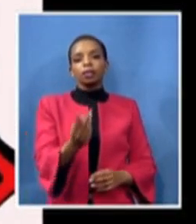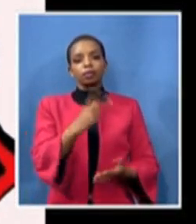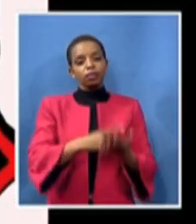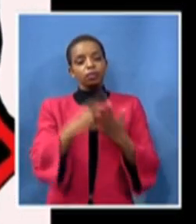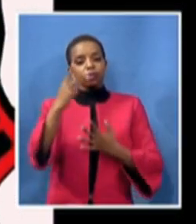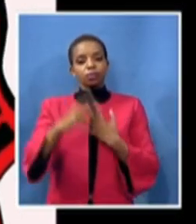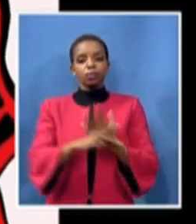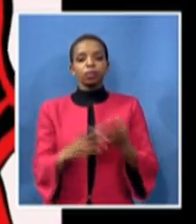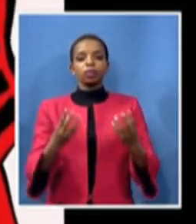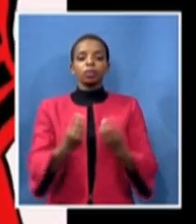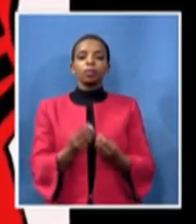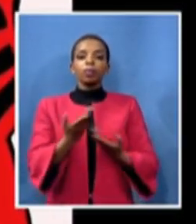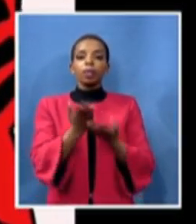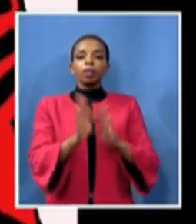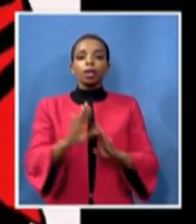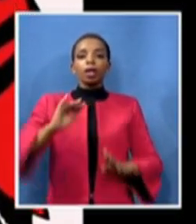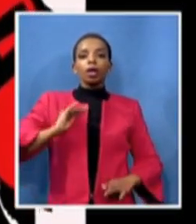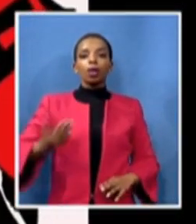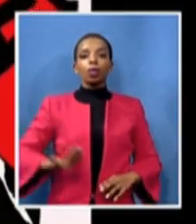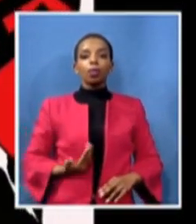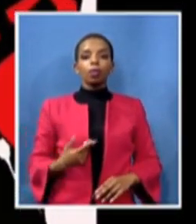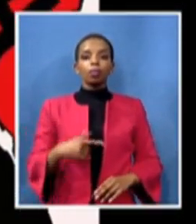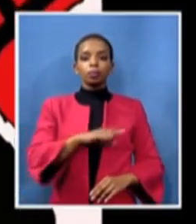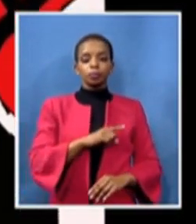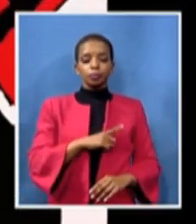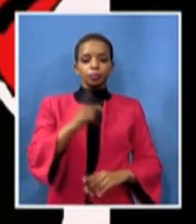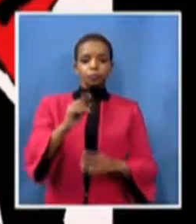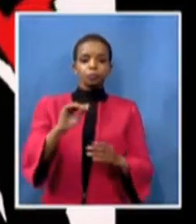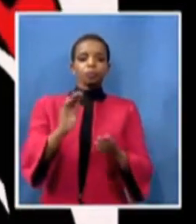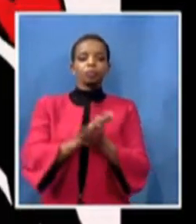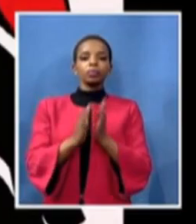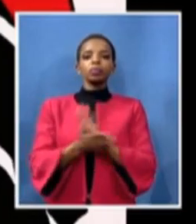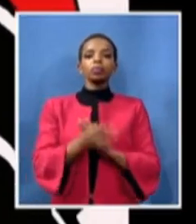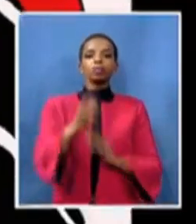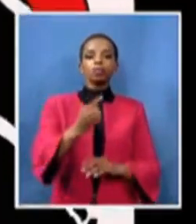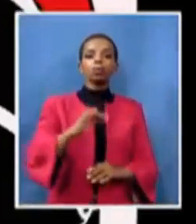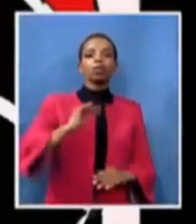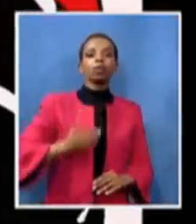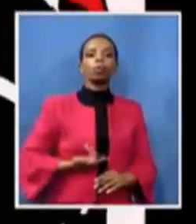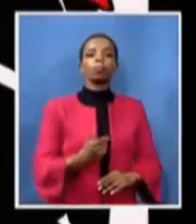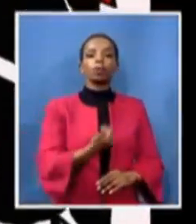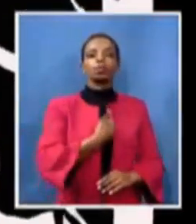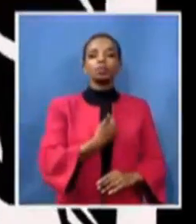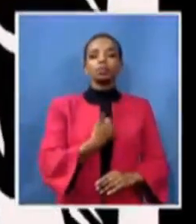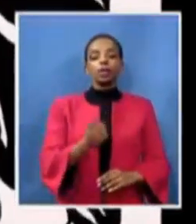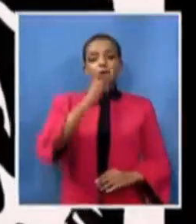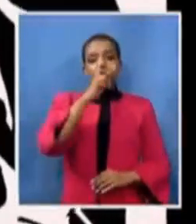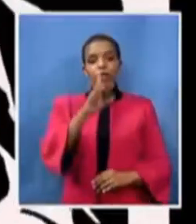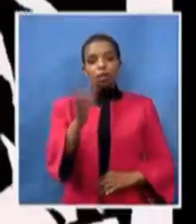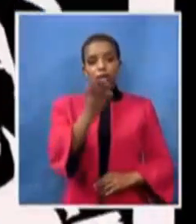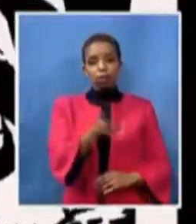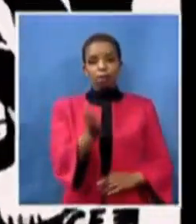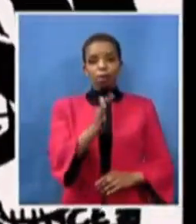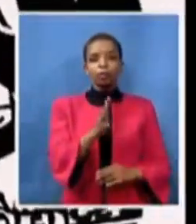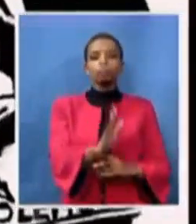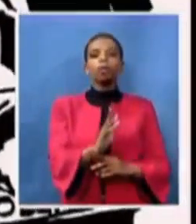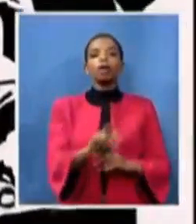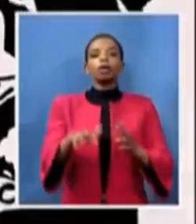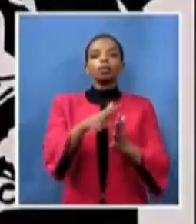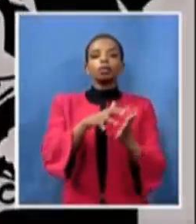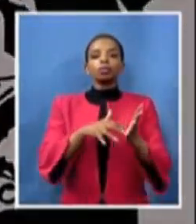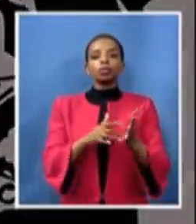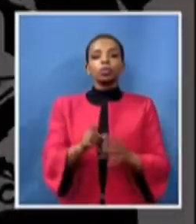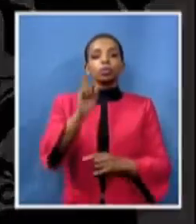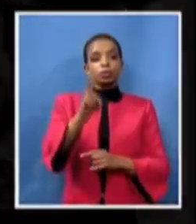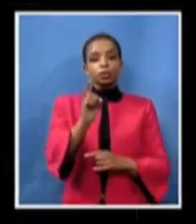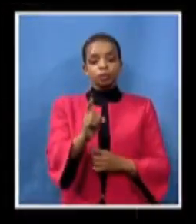itself. The outpouring of women's stories and the energy and the ideas in the organization that have come out